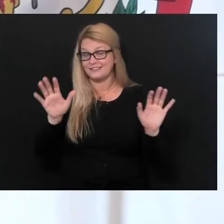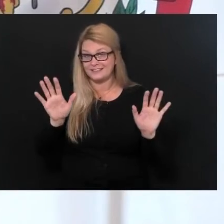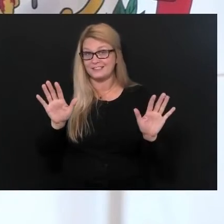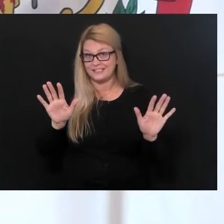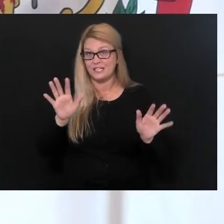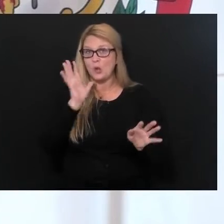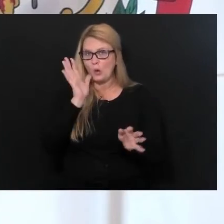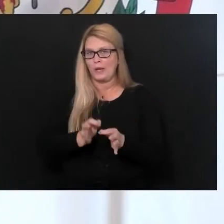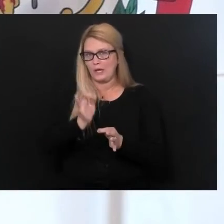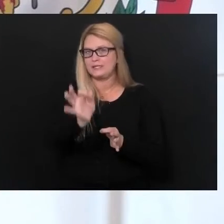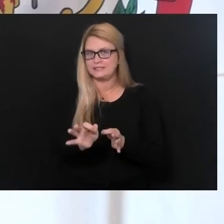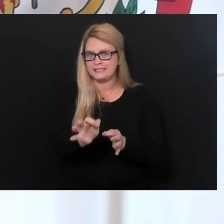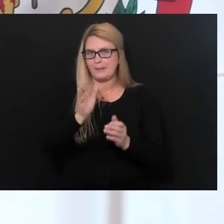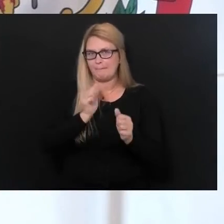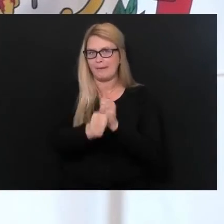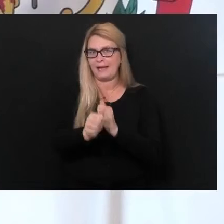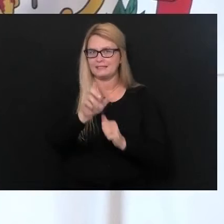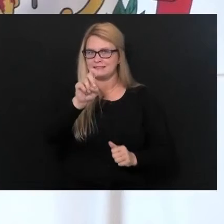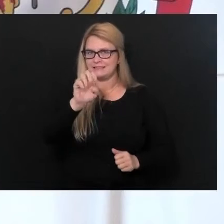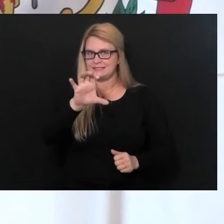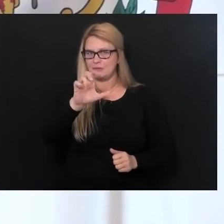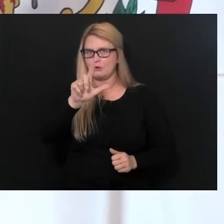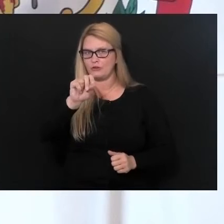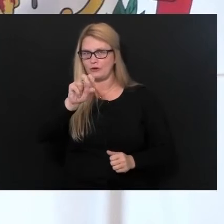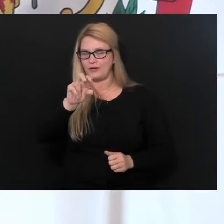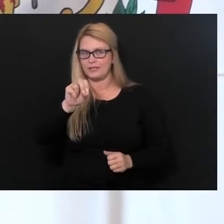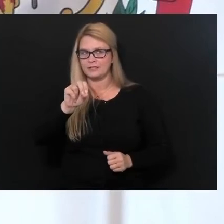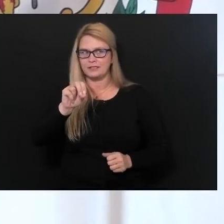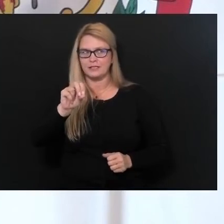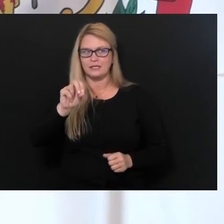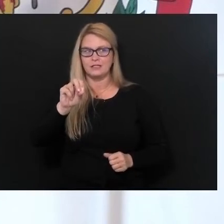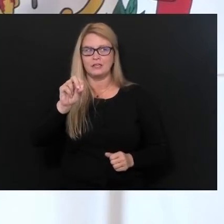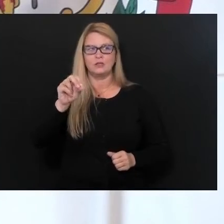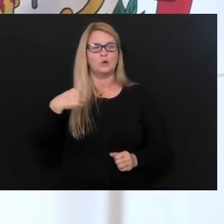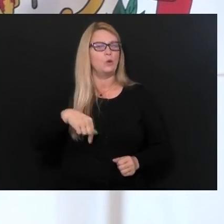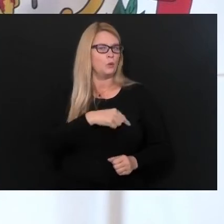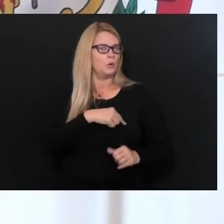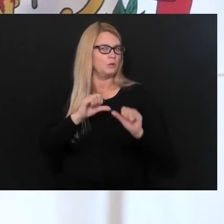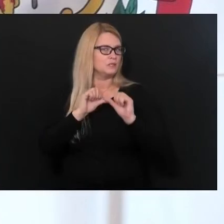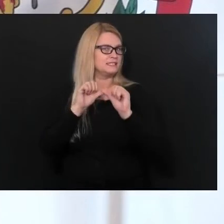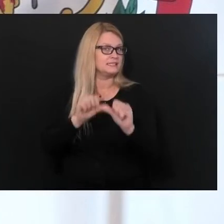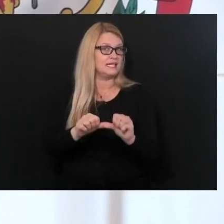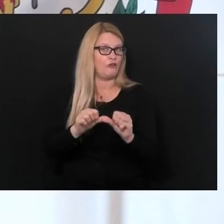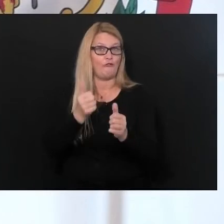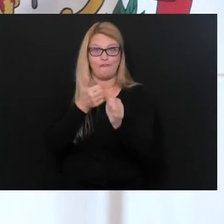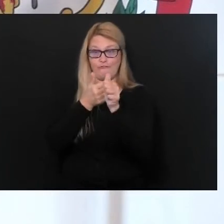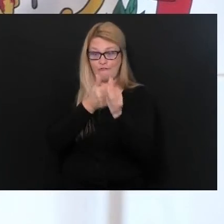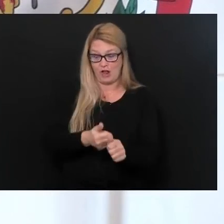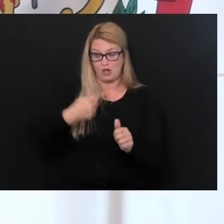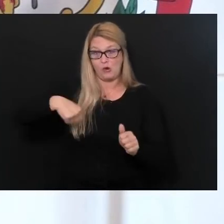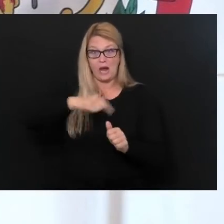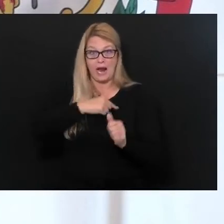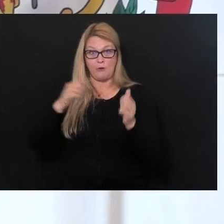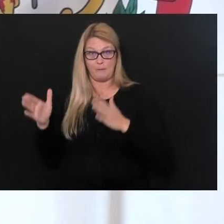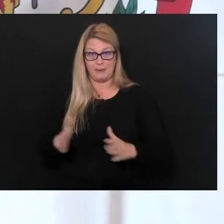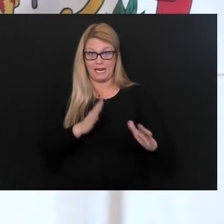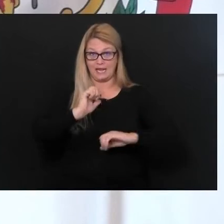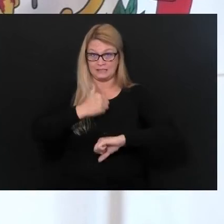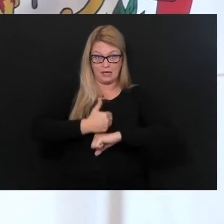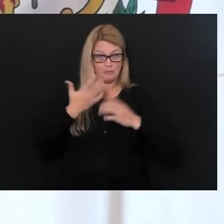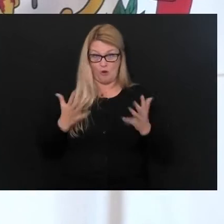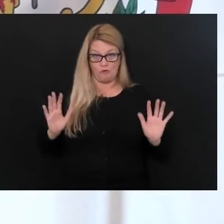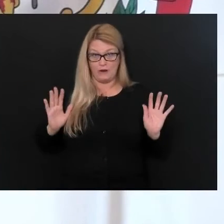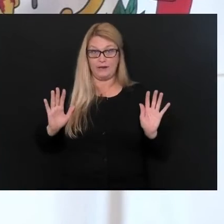to extend past December the 30th. But we're still going to go with our plan, the plan that we have in place